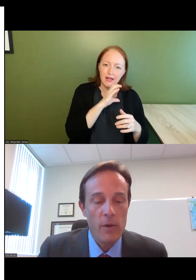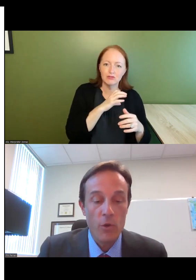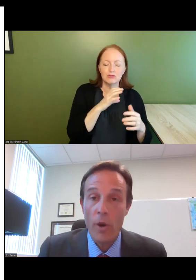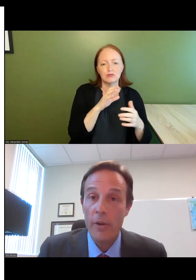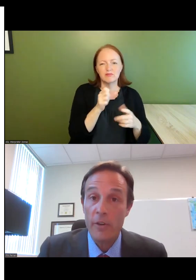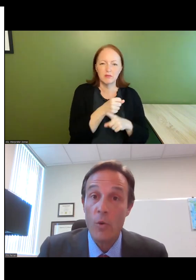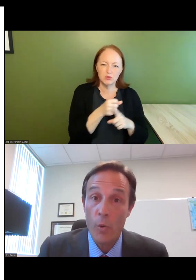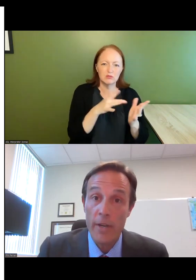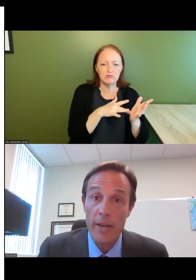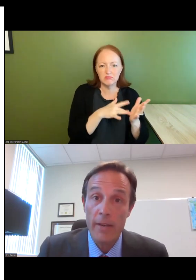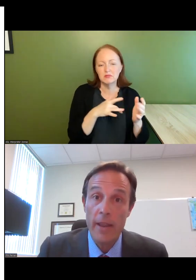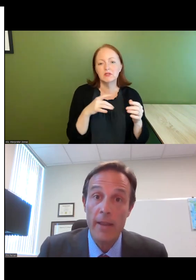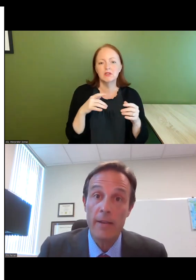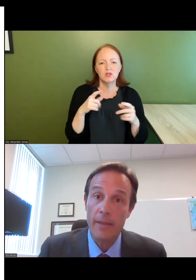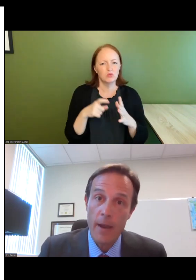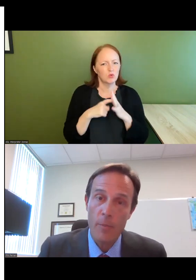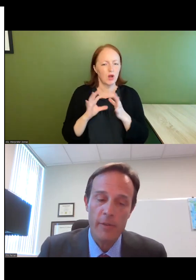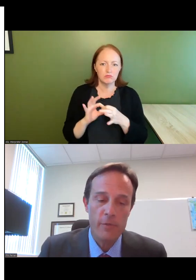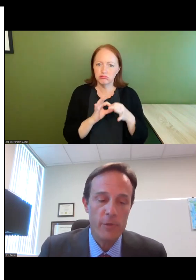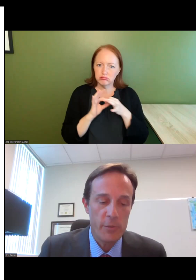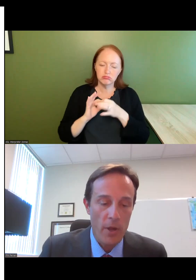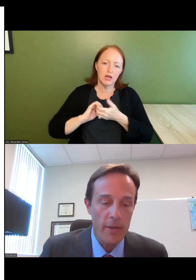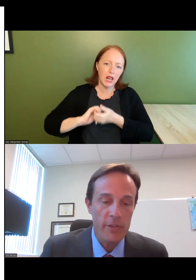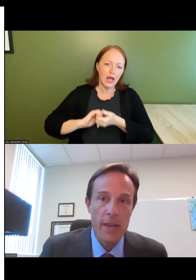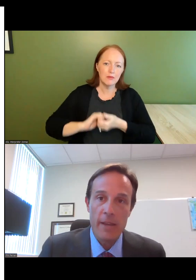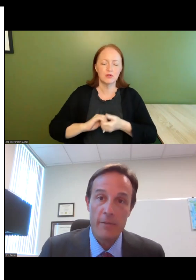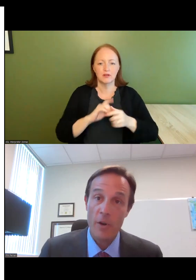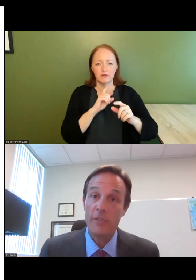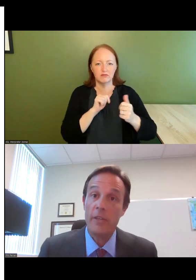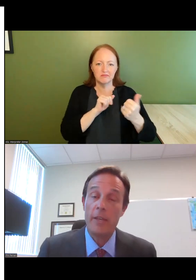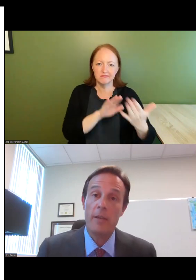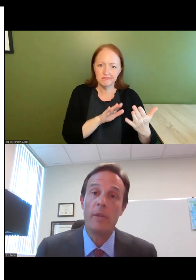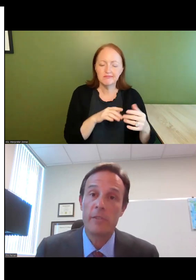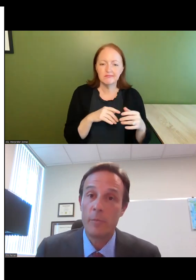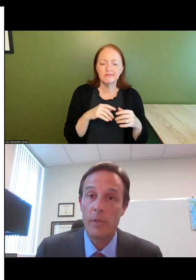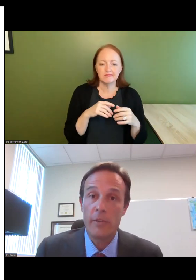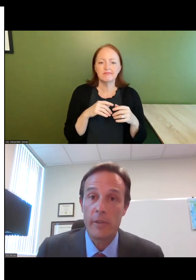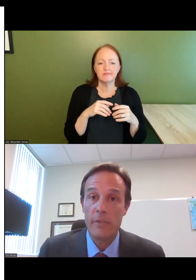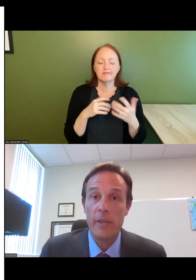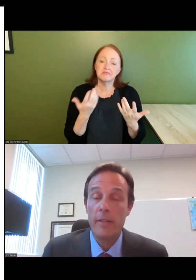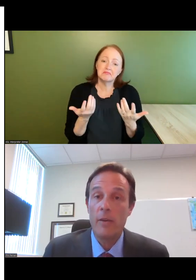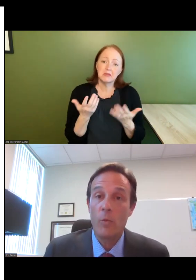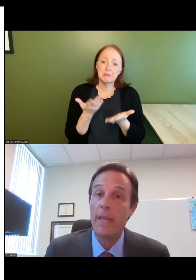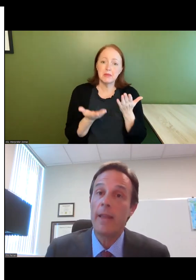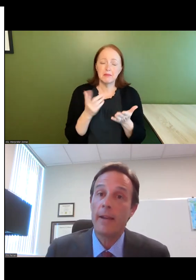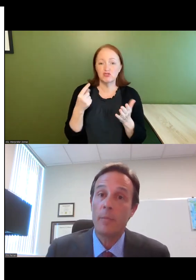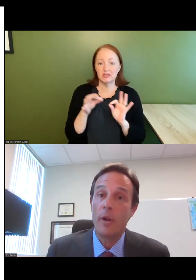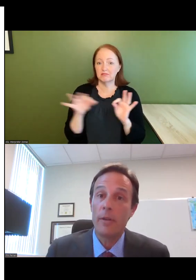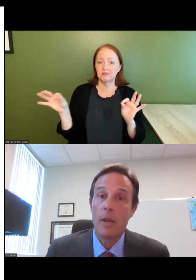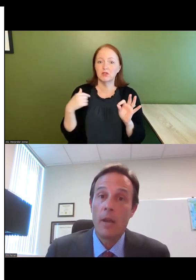abuse requires a coordinated and collaborative response. And for us, it can be as simple as stating that